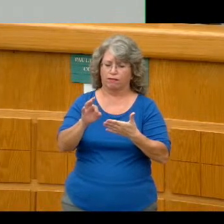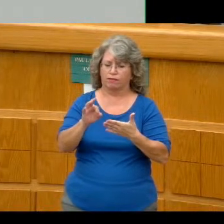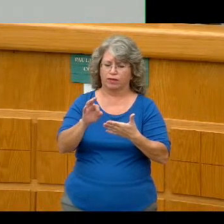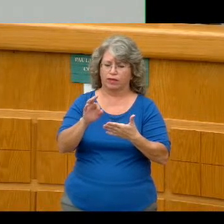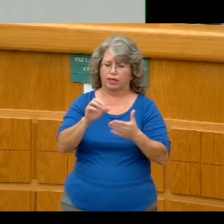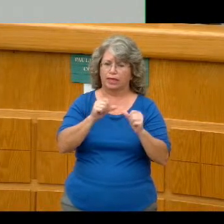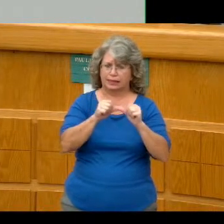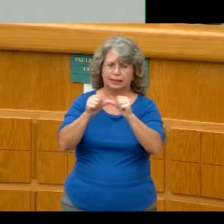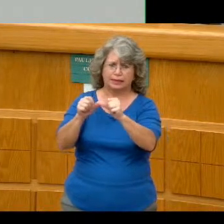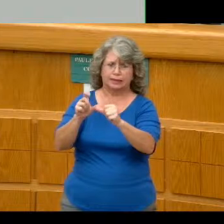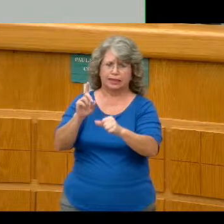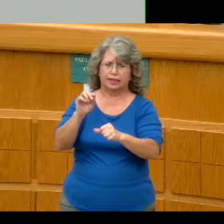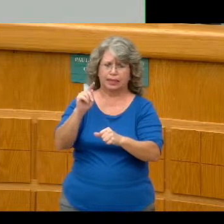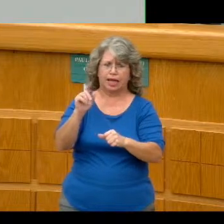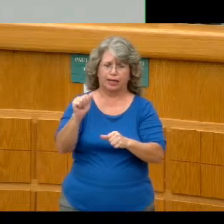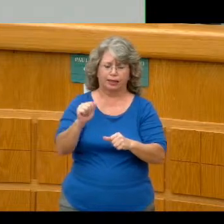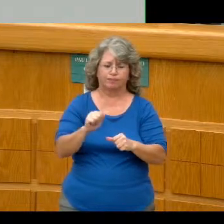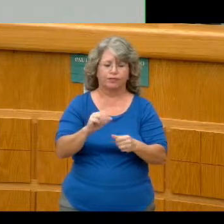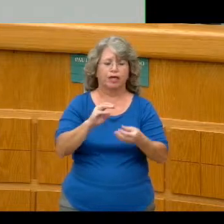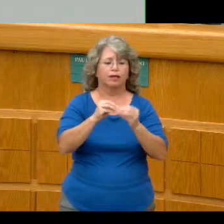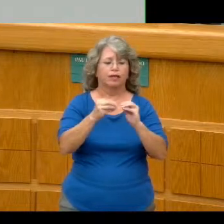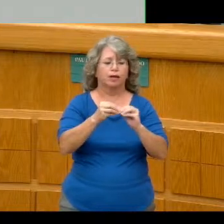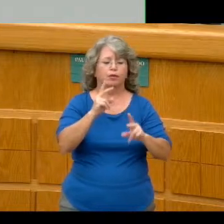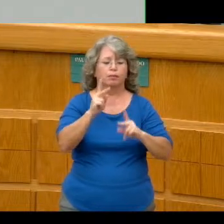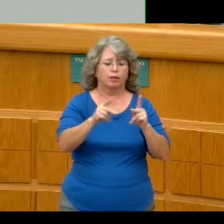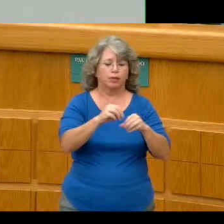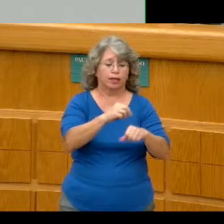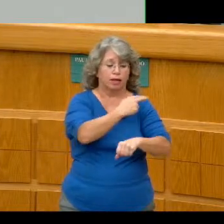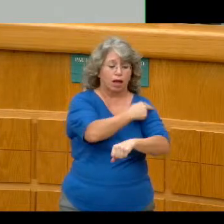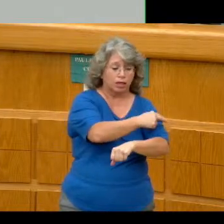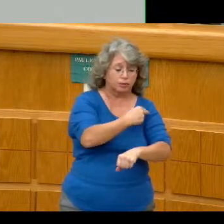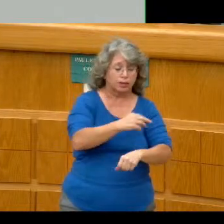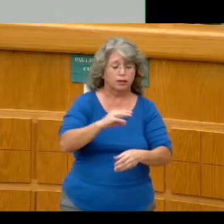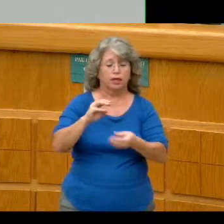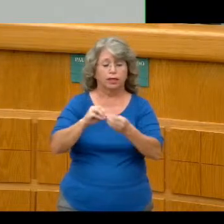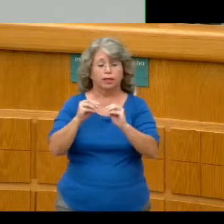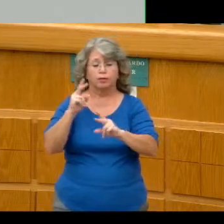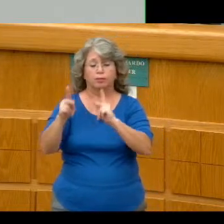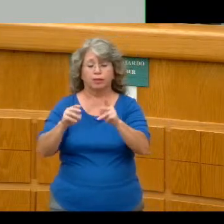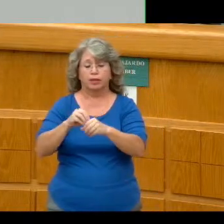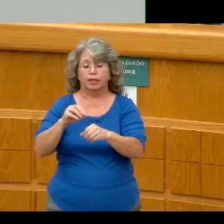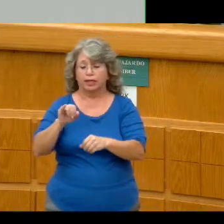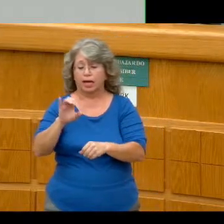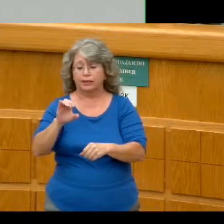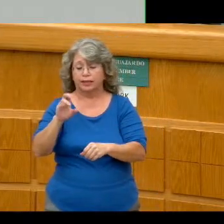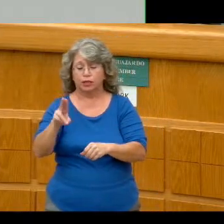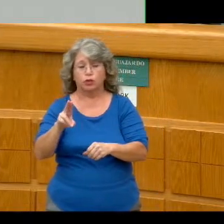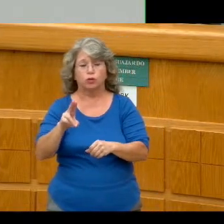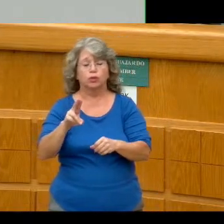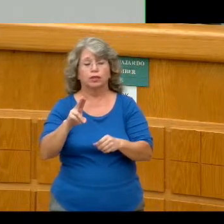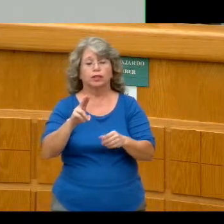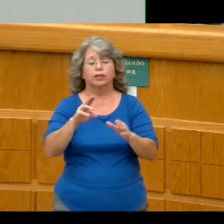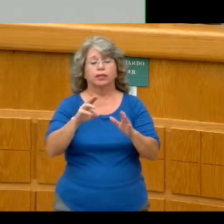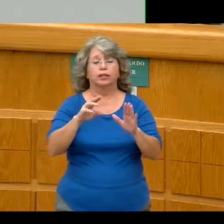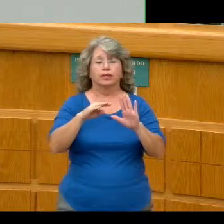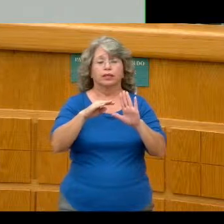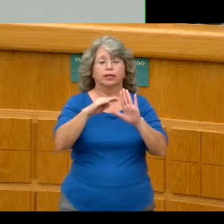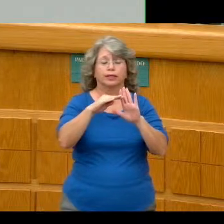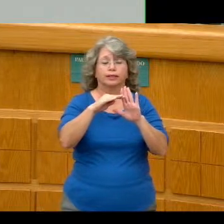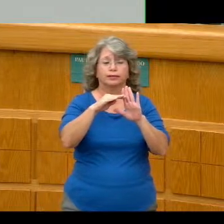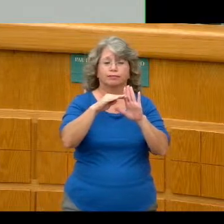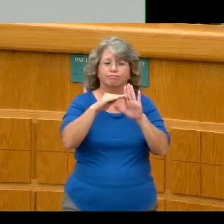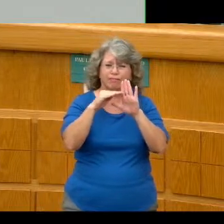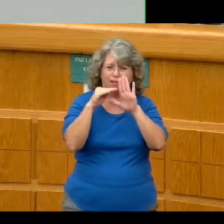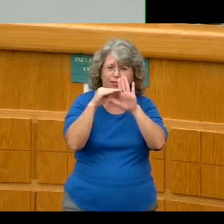as have the number of people in the ICU. If you want to split hairs in the past few days, you could say it increased, but I'd say